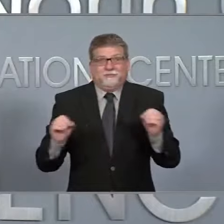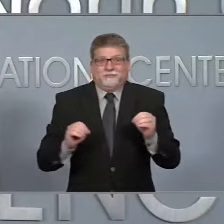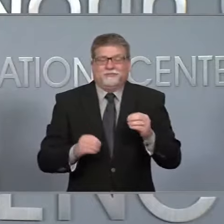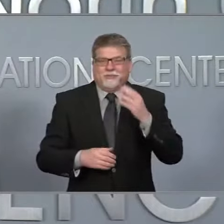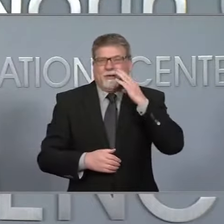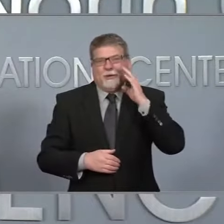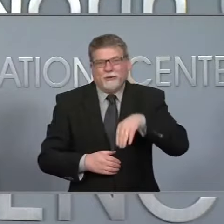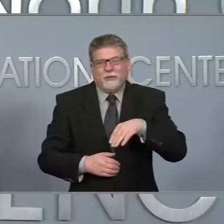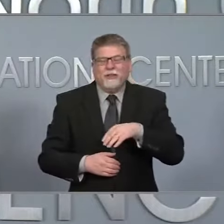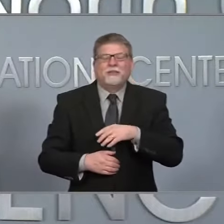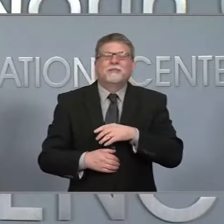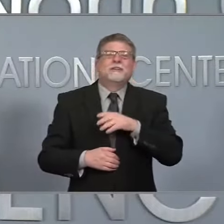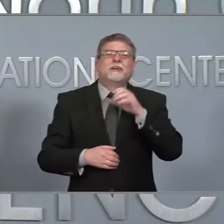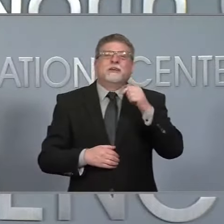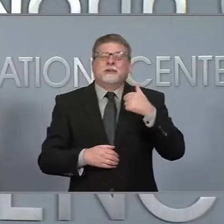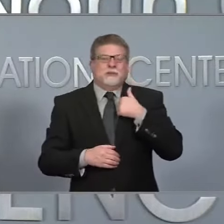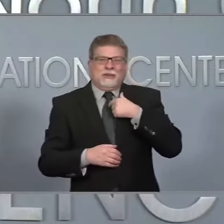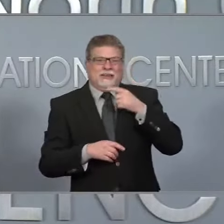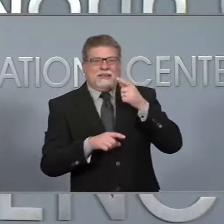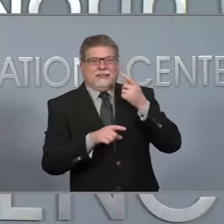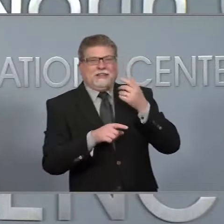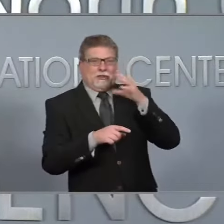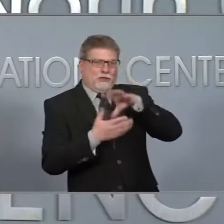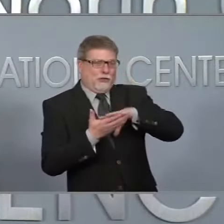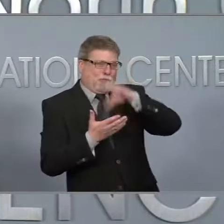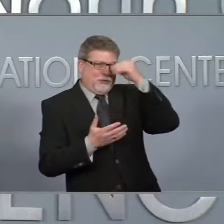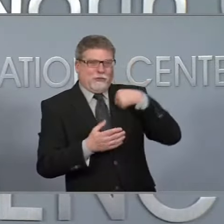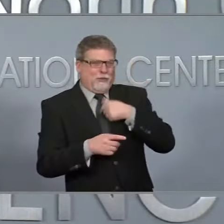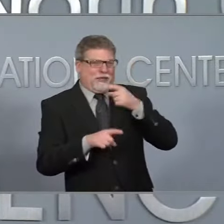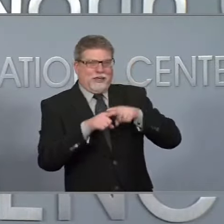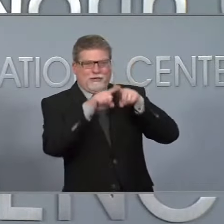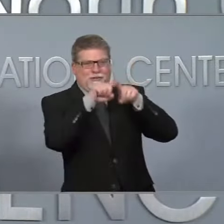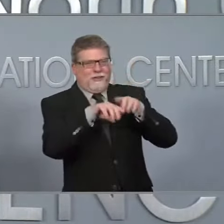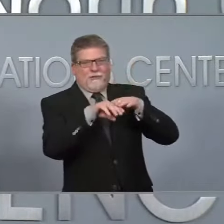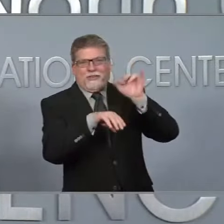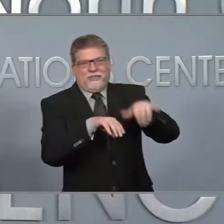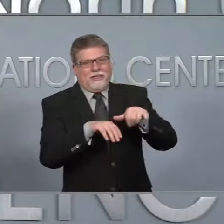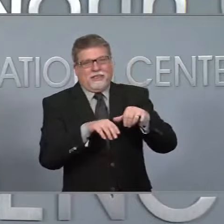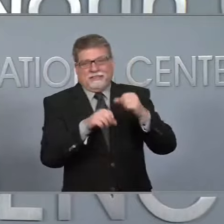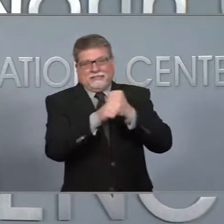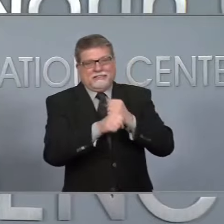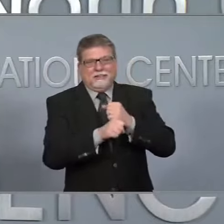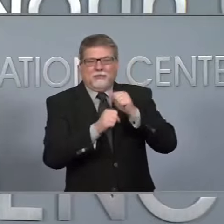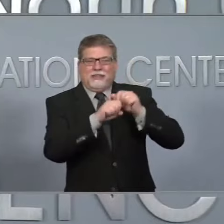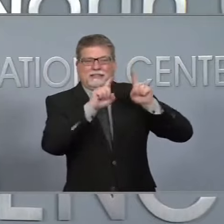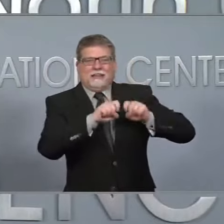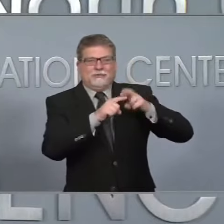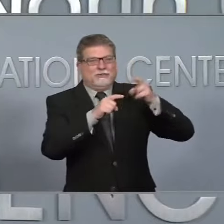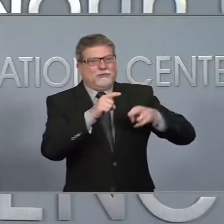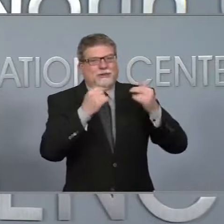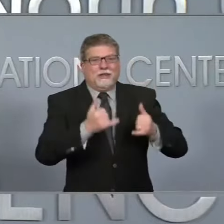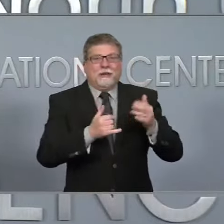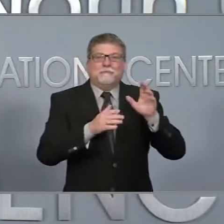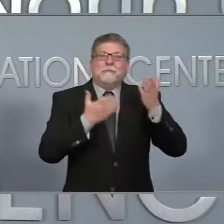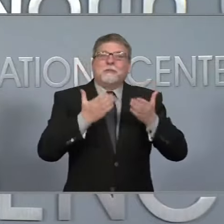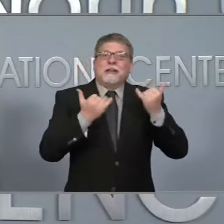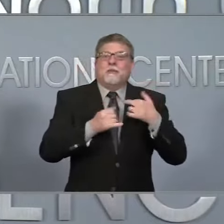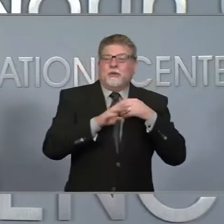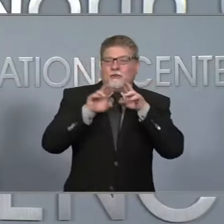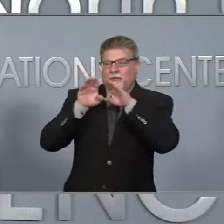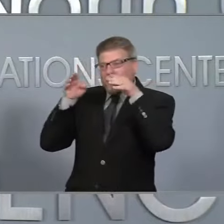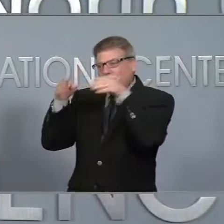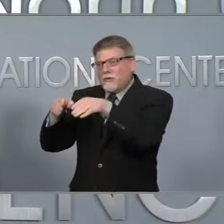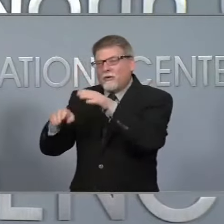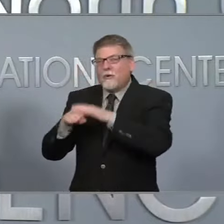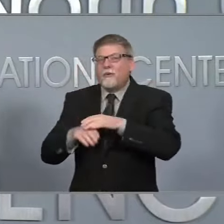in emergency departments. That's more of a passive metric. Or even, North Carolina is one of a few states nationally that's invested in building out